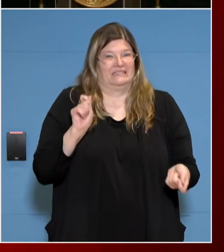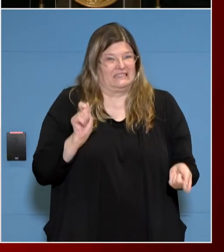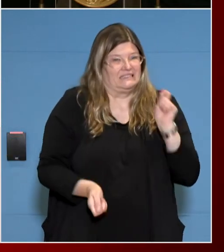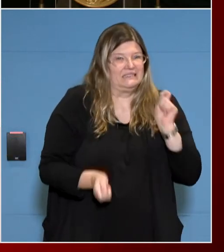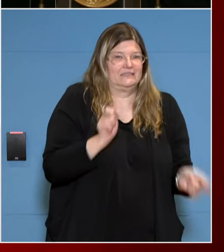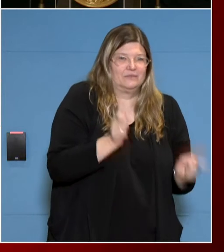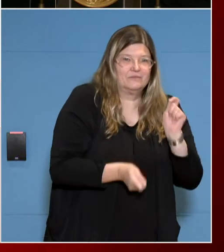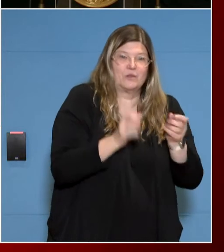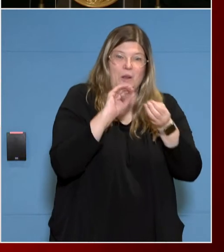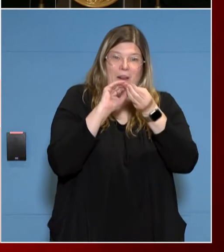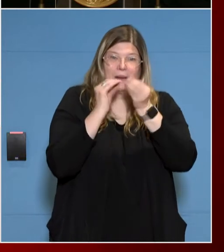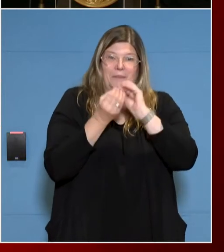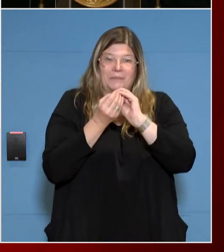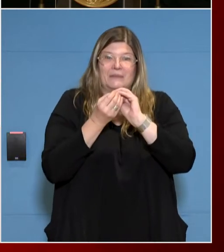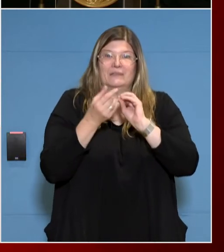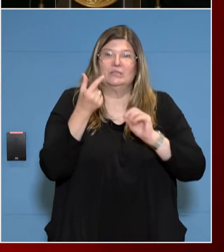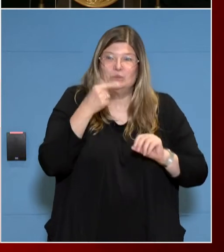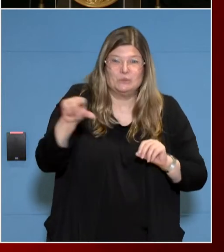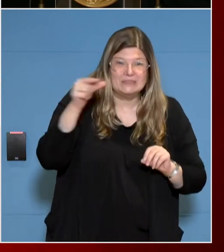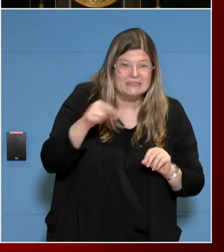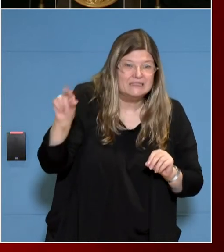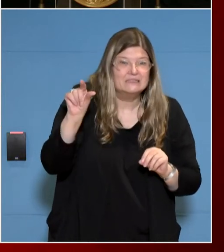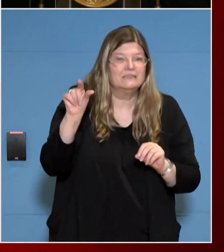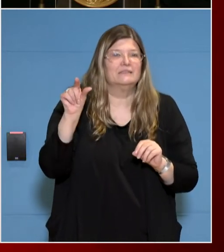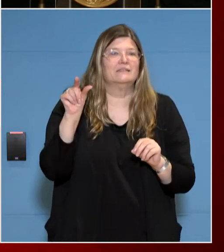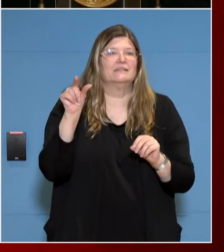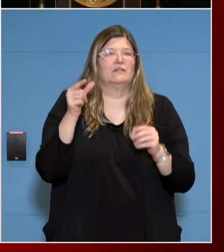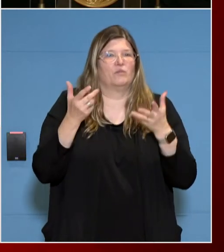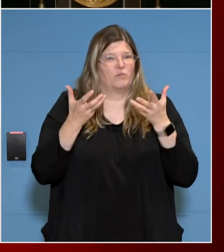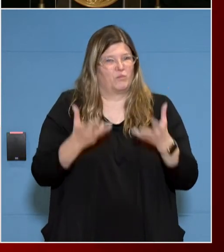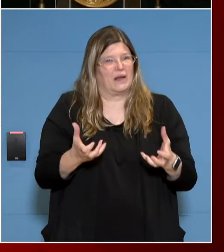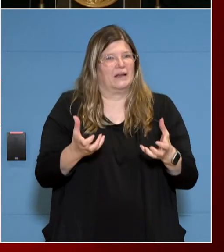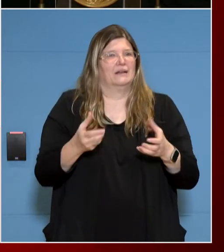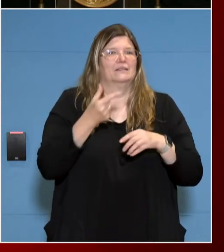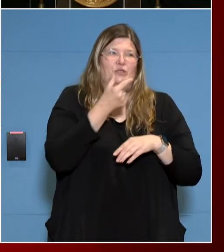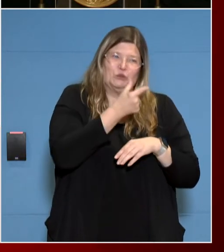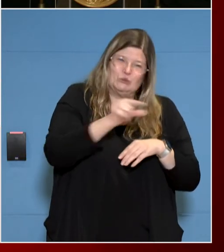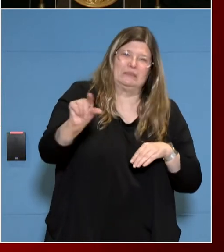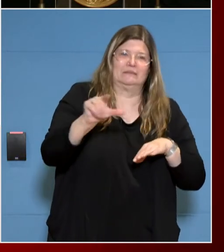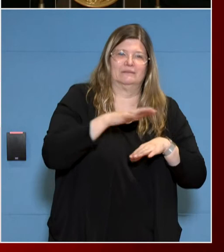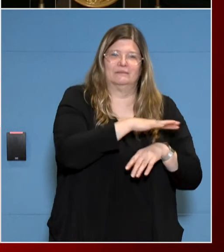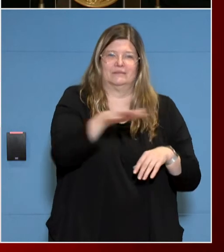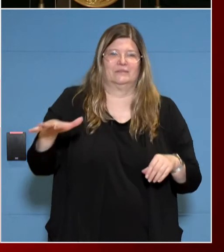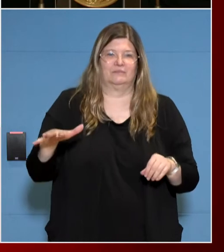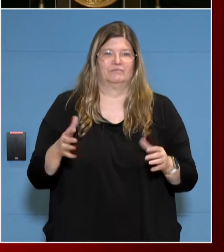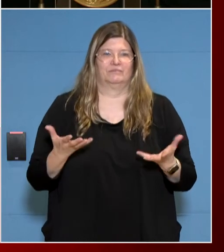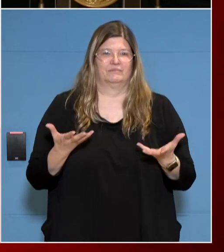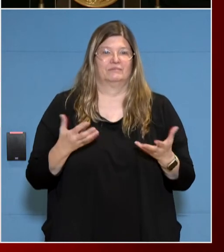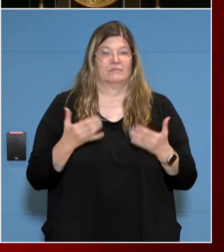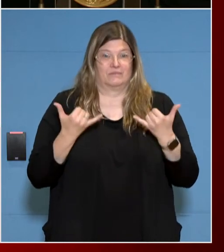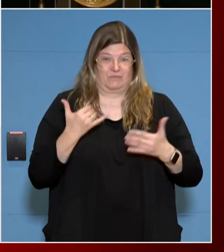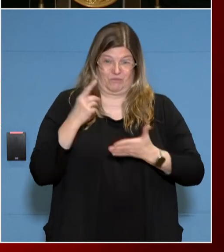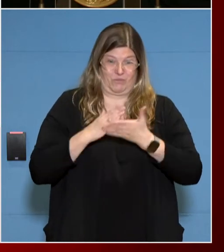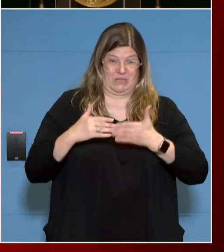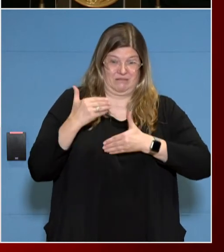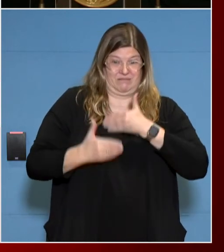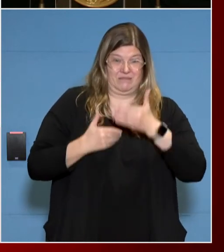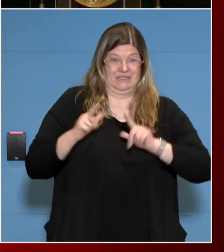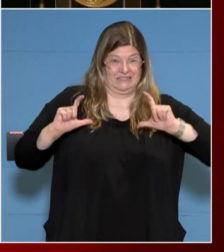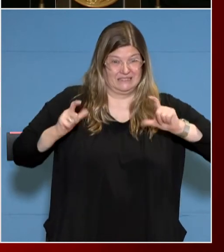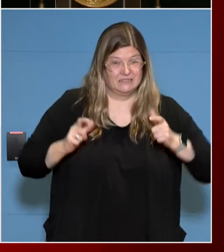community vaccinated is an important part of that process. I was proud last week that with the help of